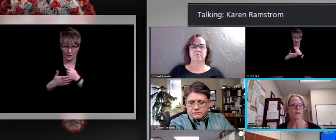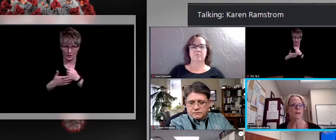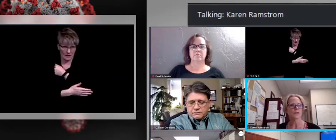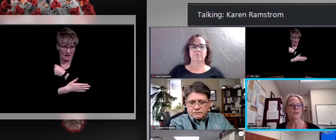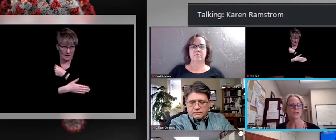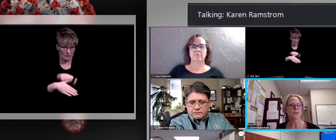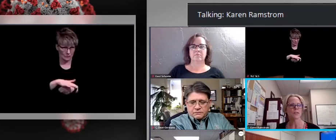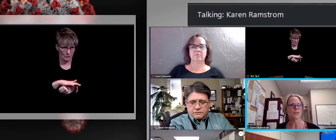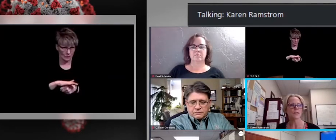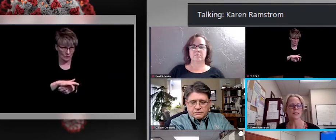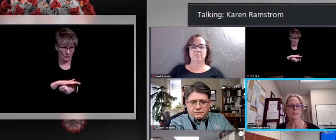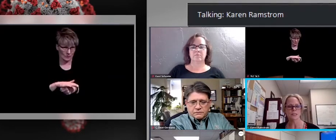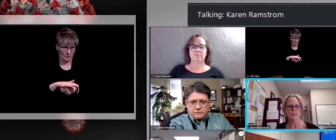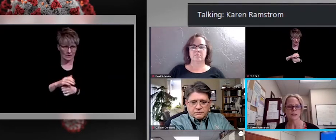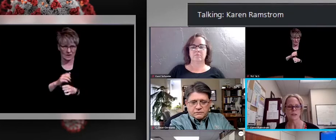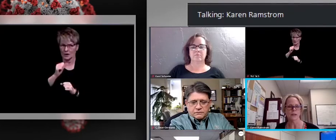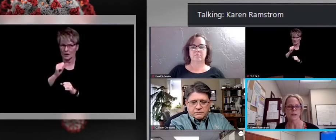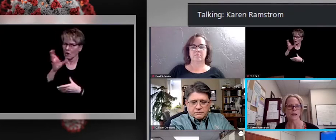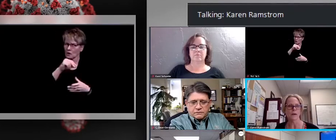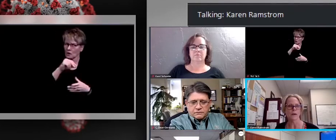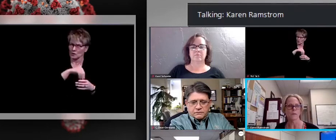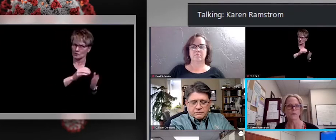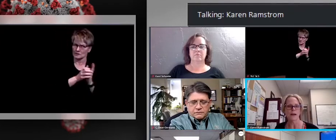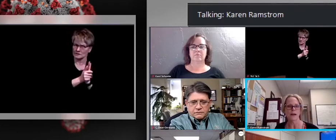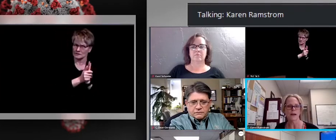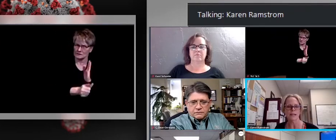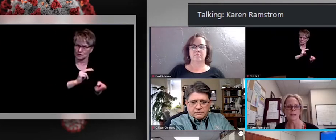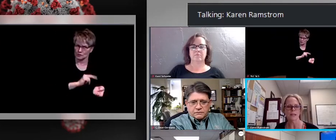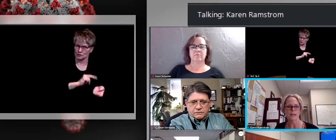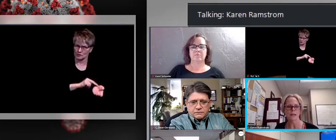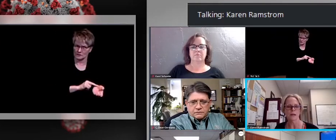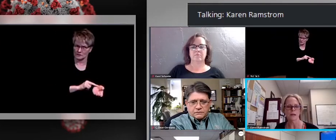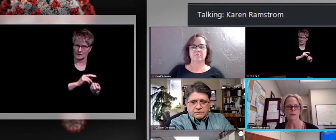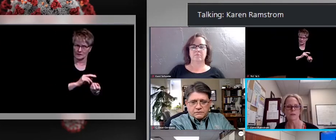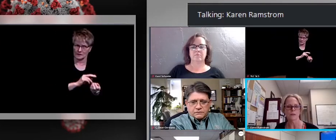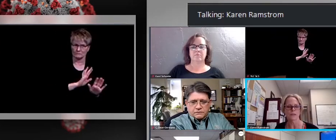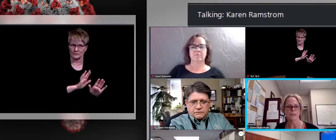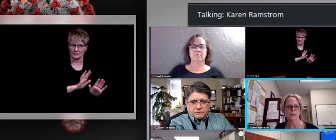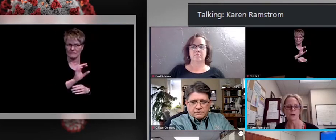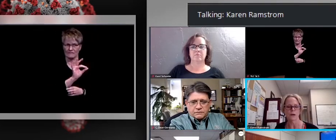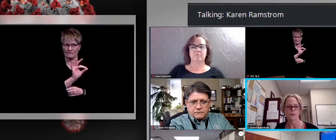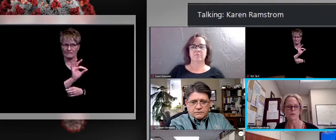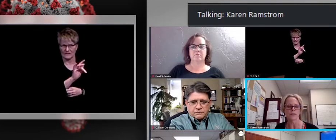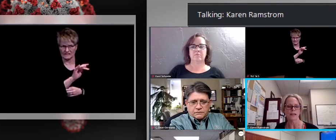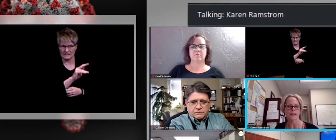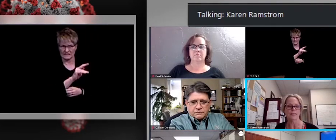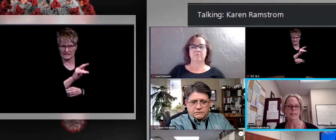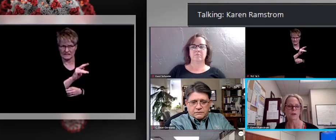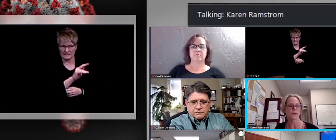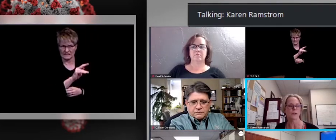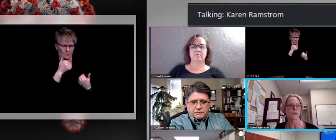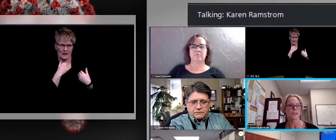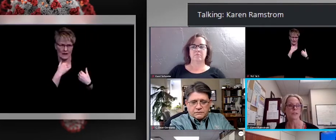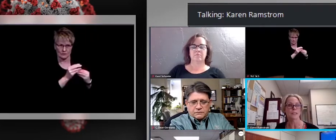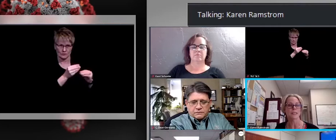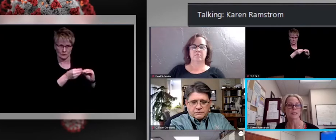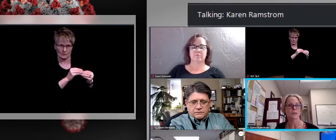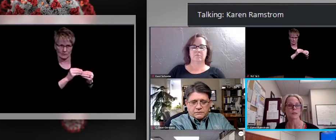excluding the skilled nursing facilities and assisted living, we don't have that data to date, fully vaccinated